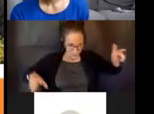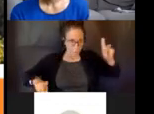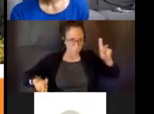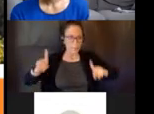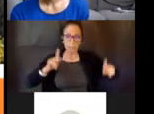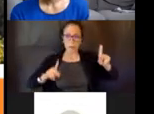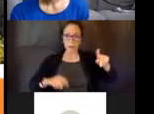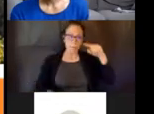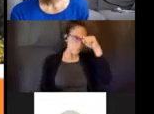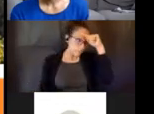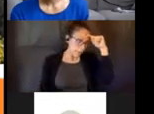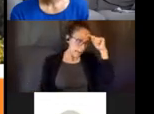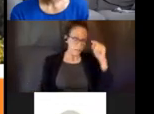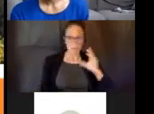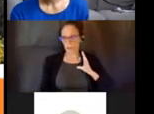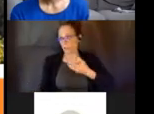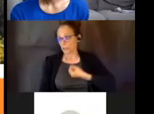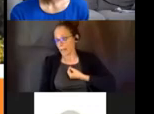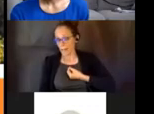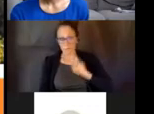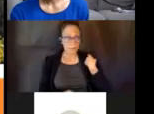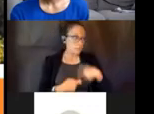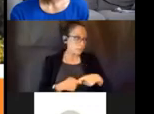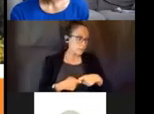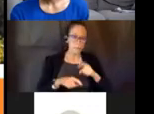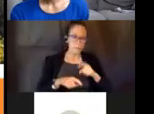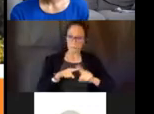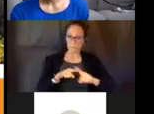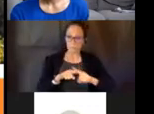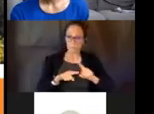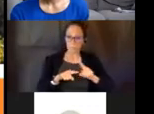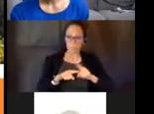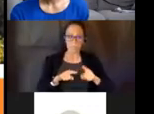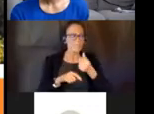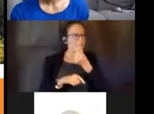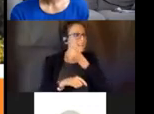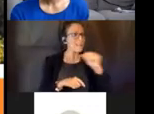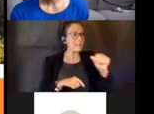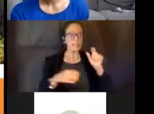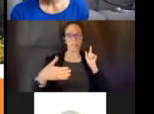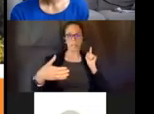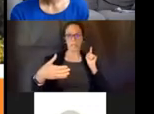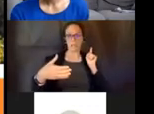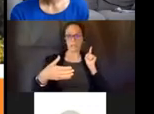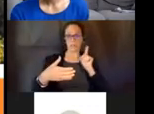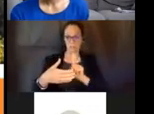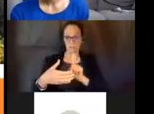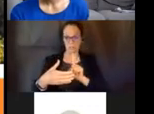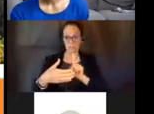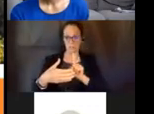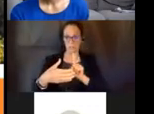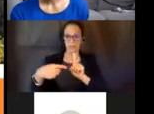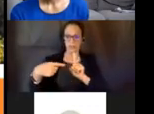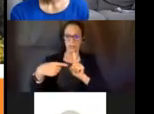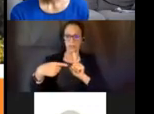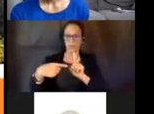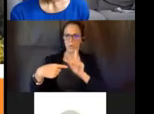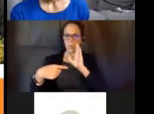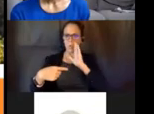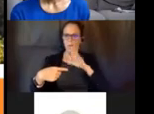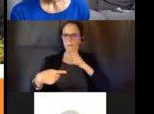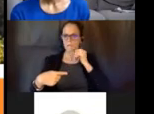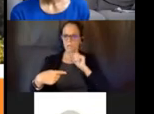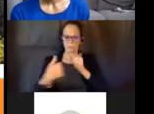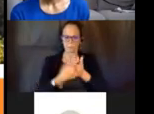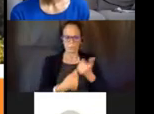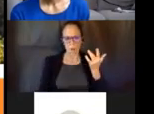own sovereignty and their agency as who they are. Dr. Damaris Hill, who's an amazing